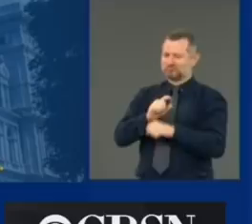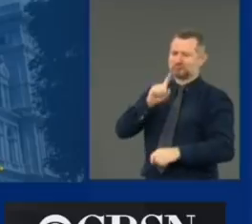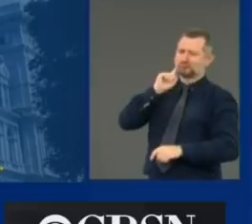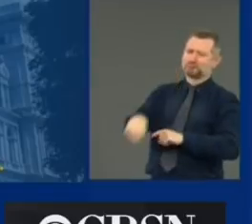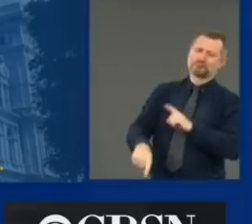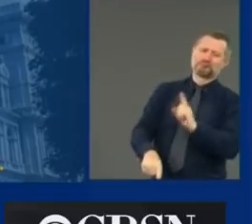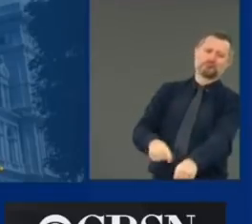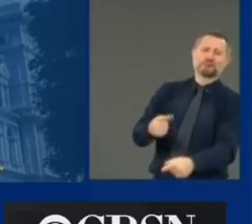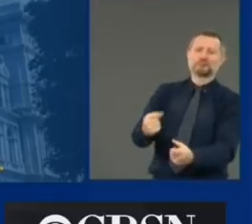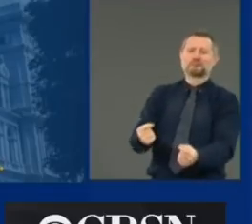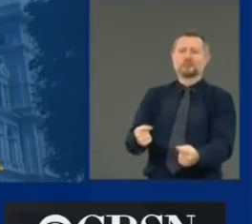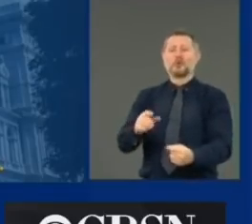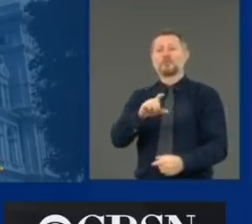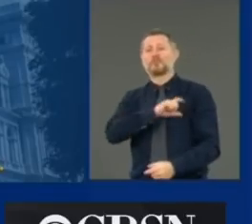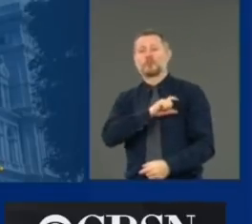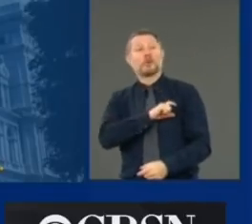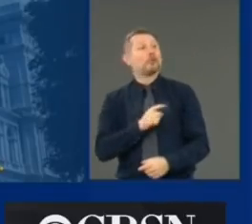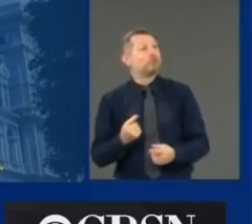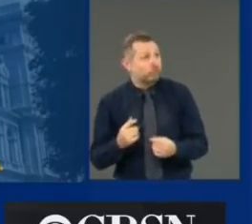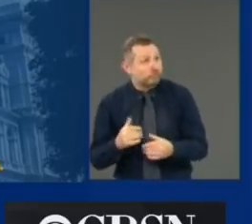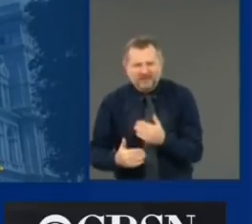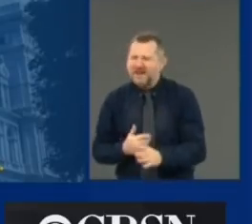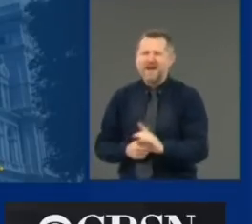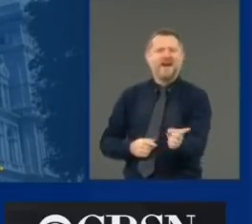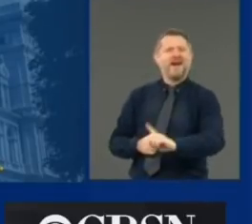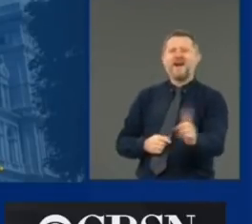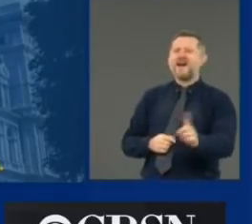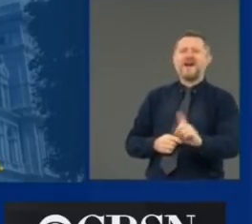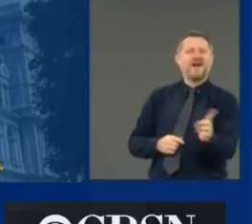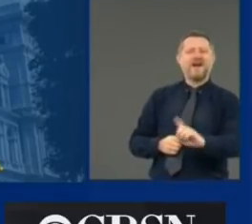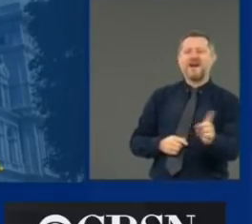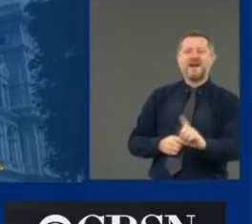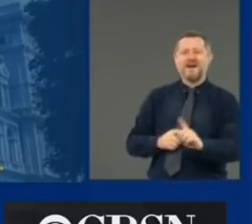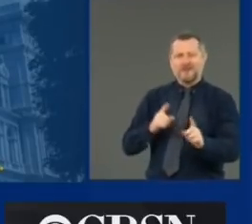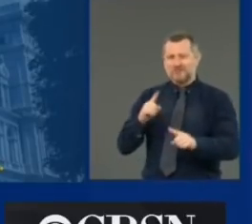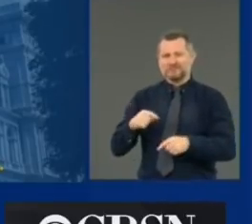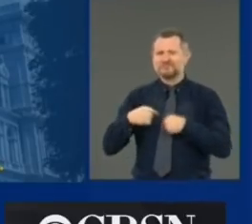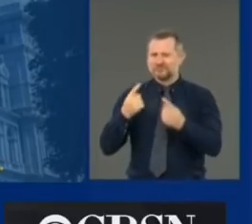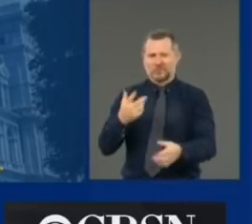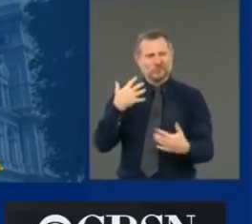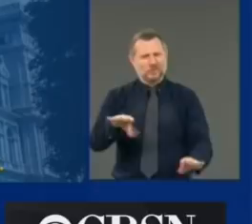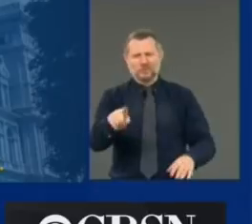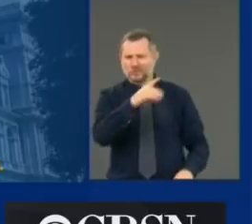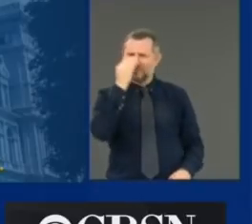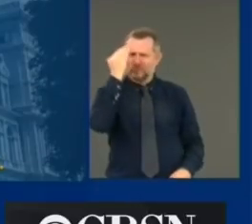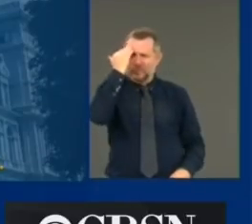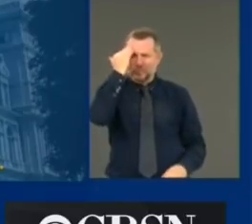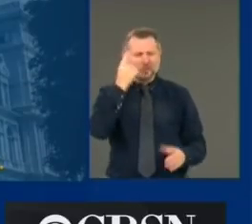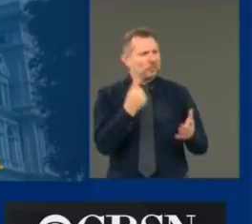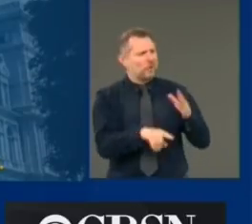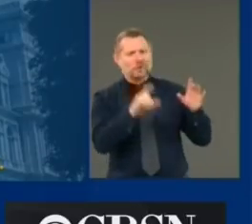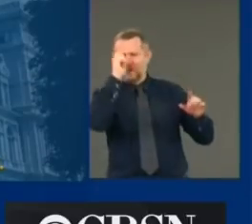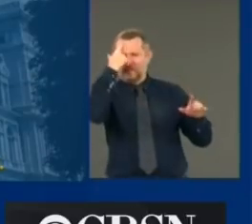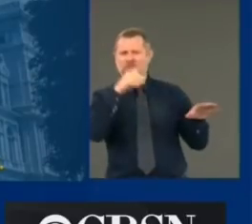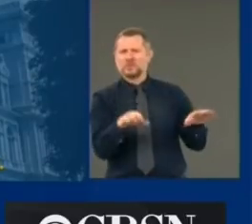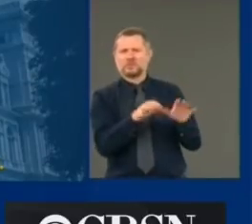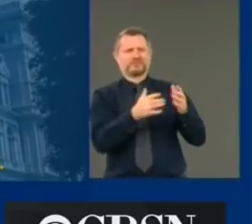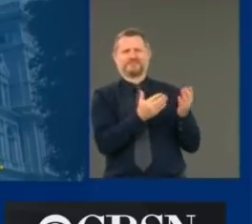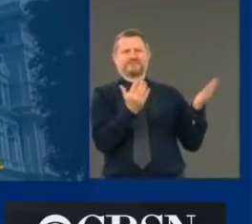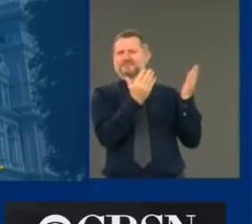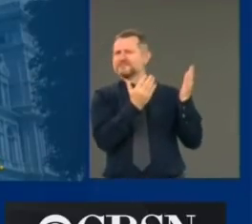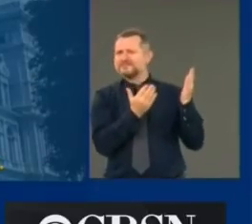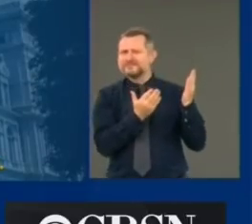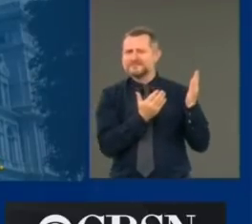police should look like, because we have government's vision of what the police should look like. It's called